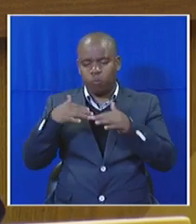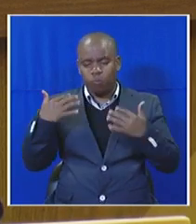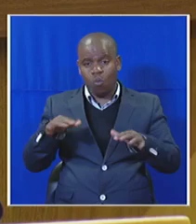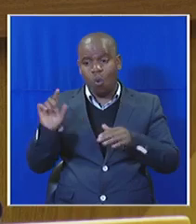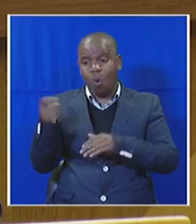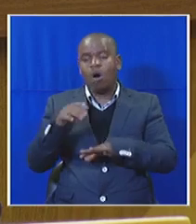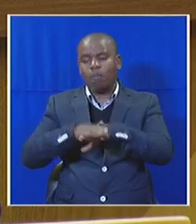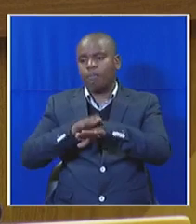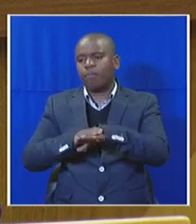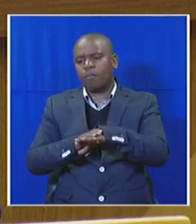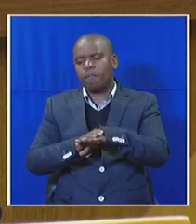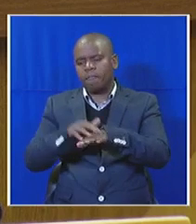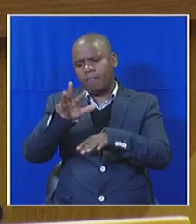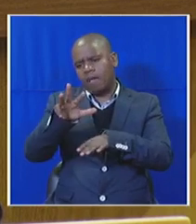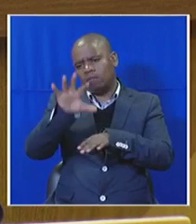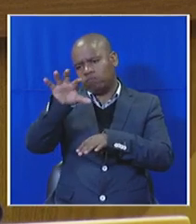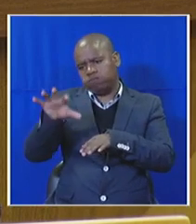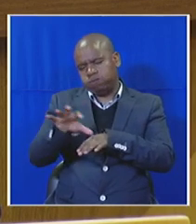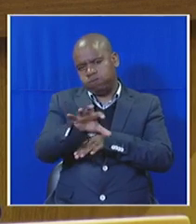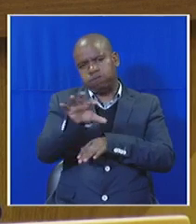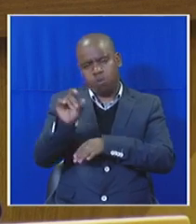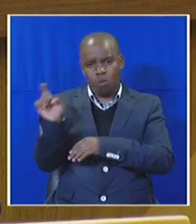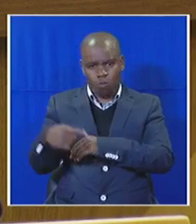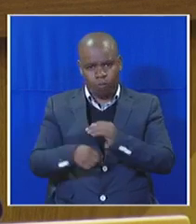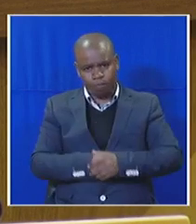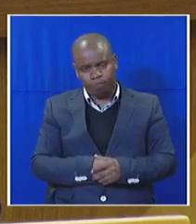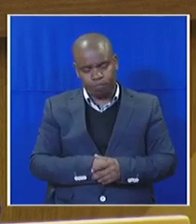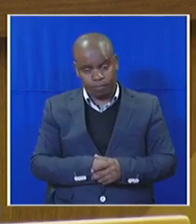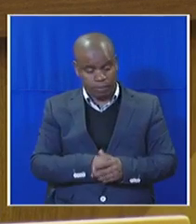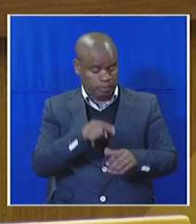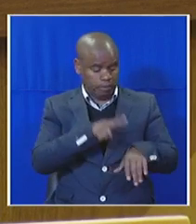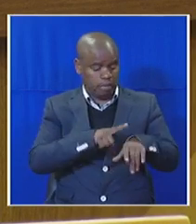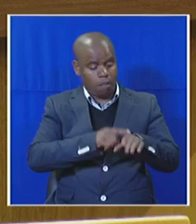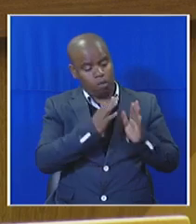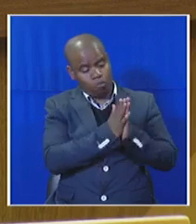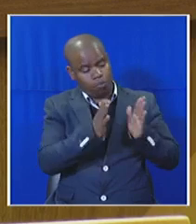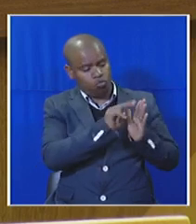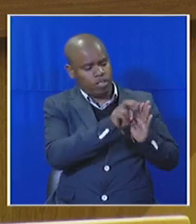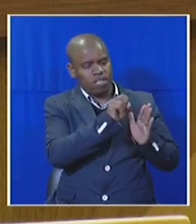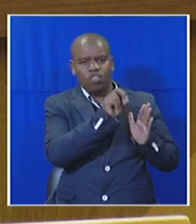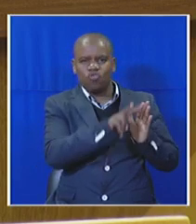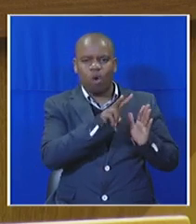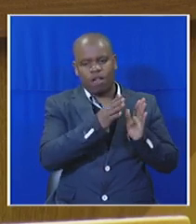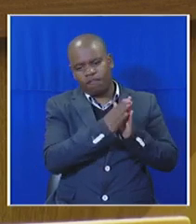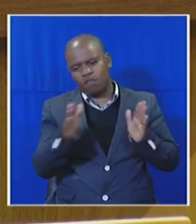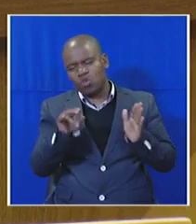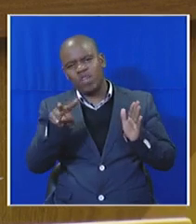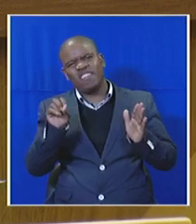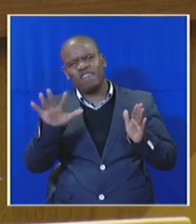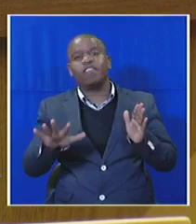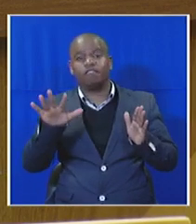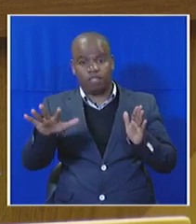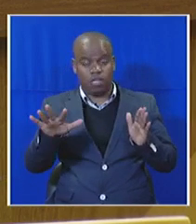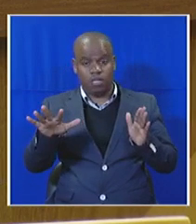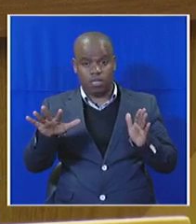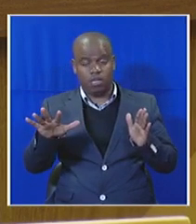across all 9 provinces between 2012 and 2015. These include